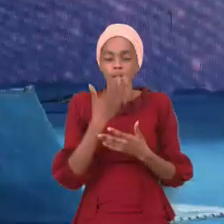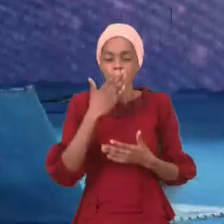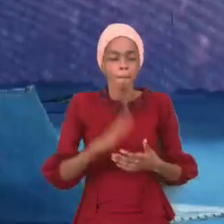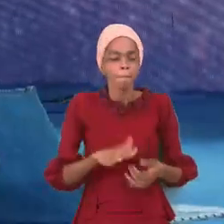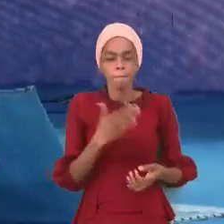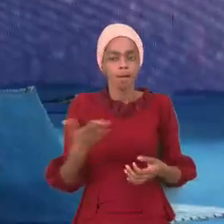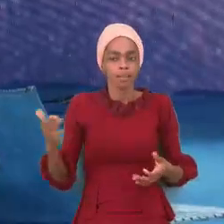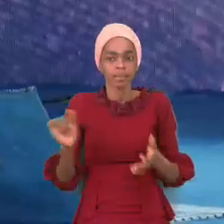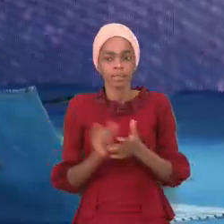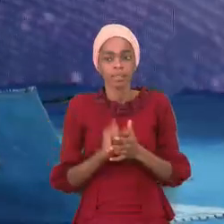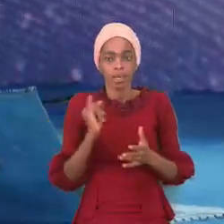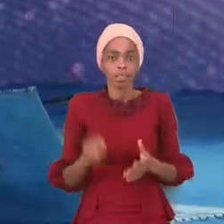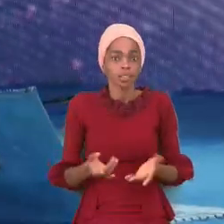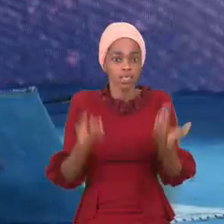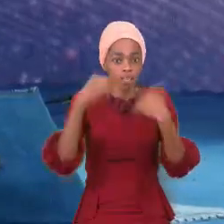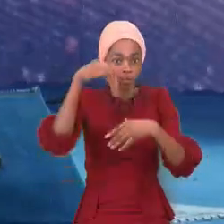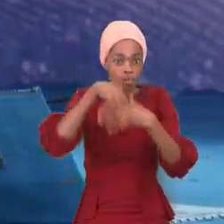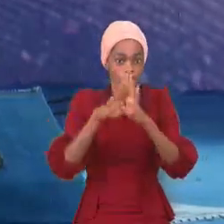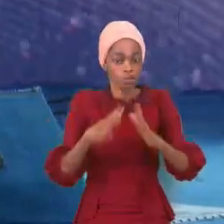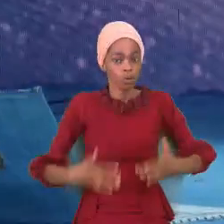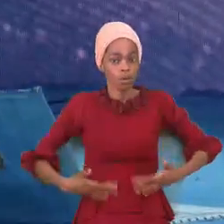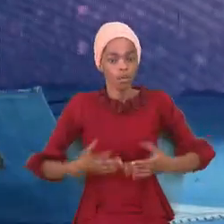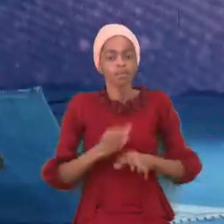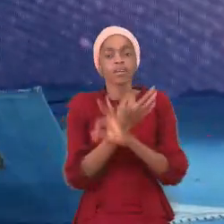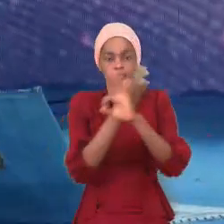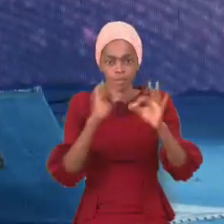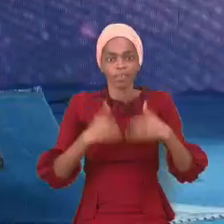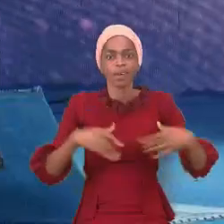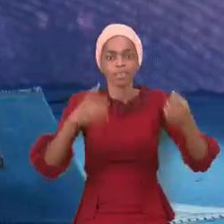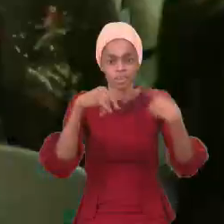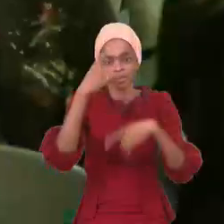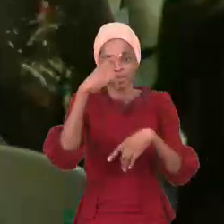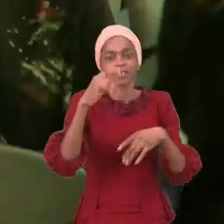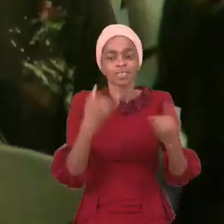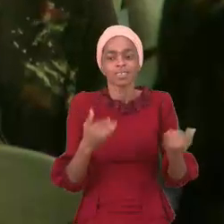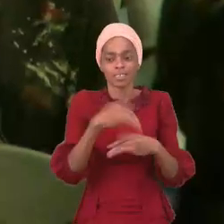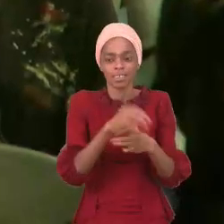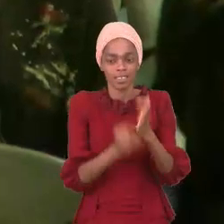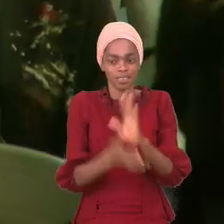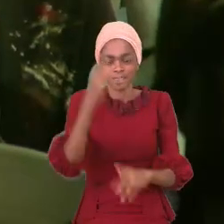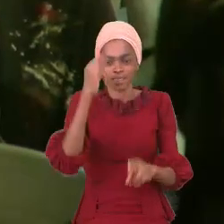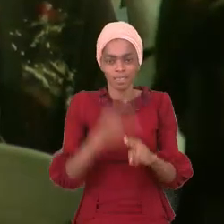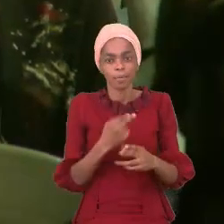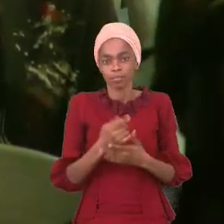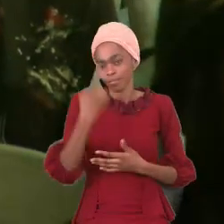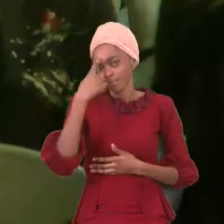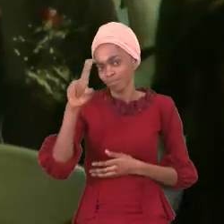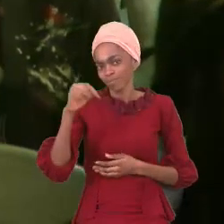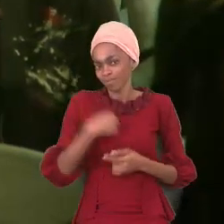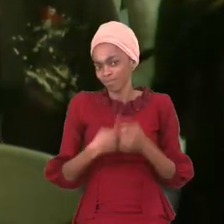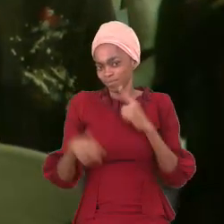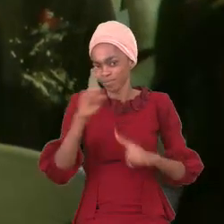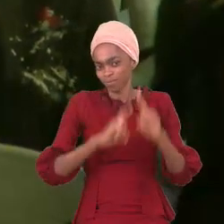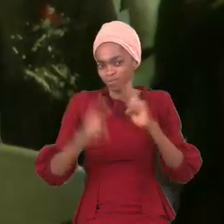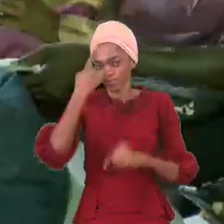that ever came into your life, freedom has come for you today. For me,